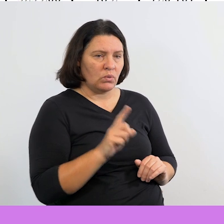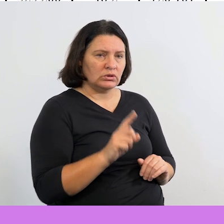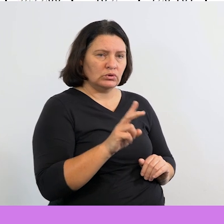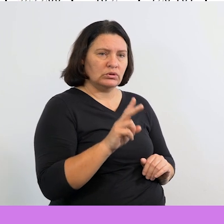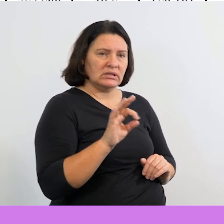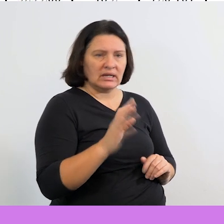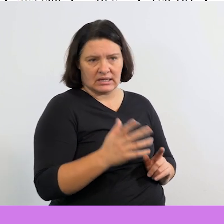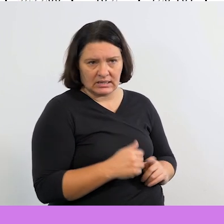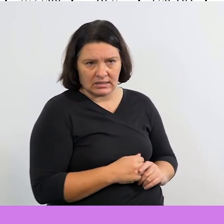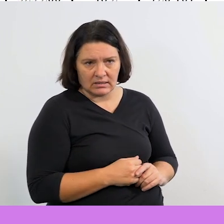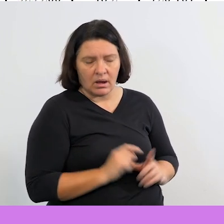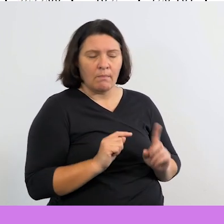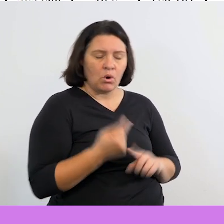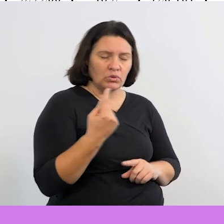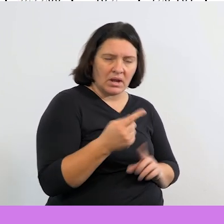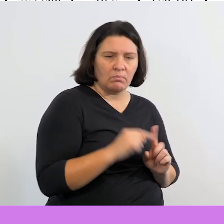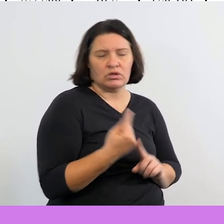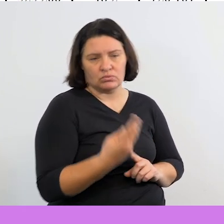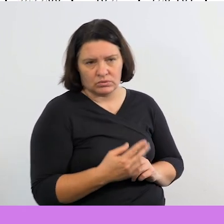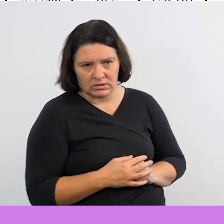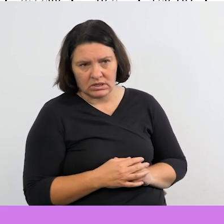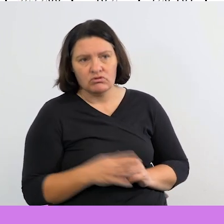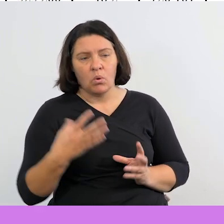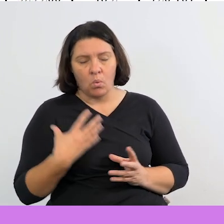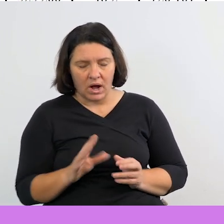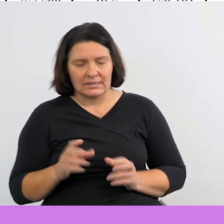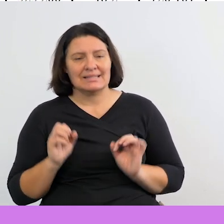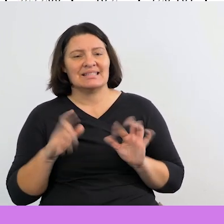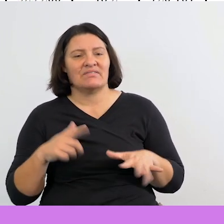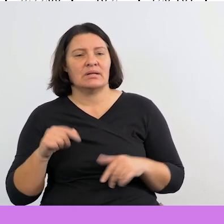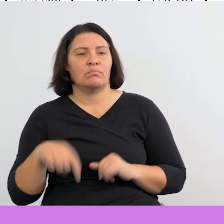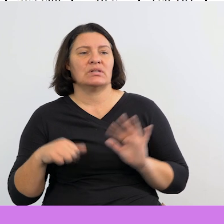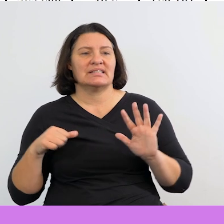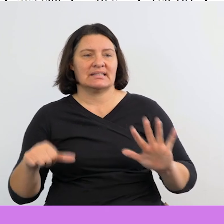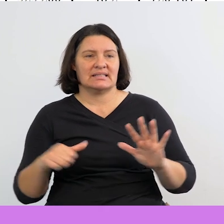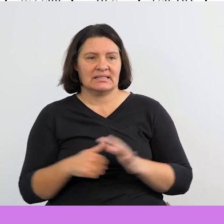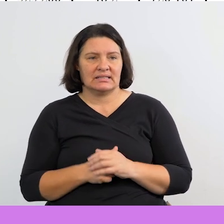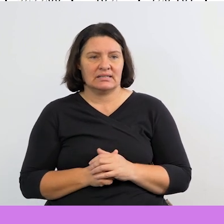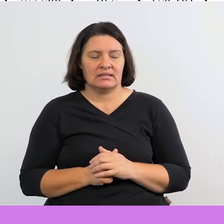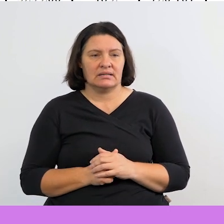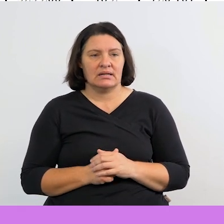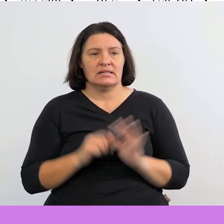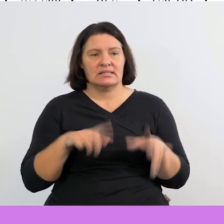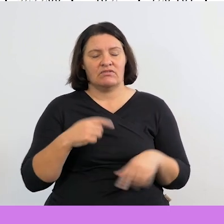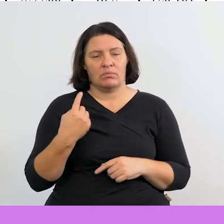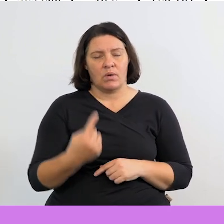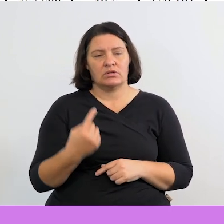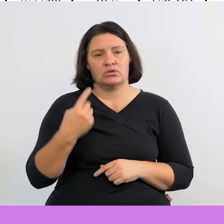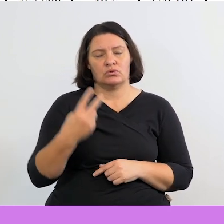10.1, 0.2, 0.3, can you see it's 0.1. So therefore I'm looking for 17.6.